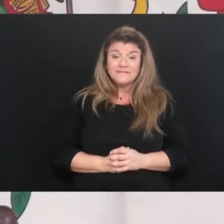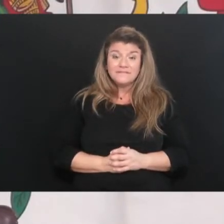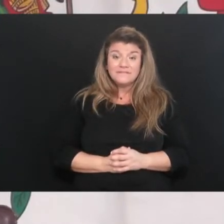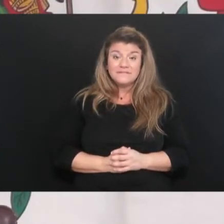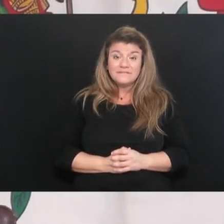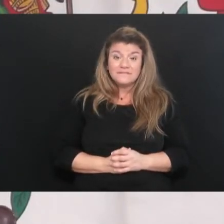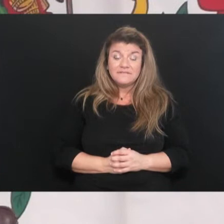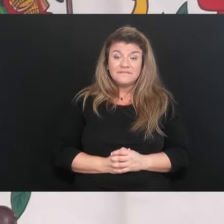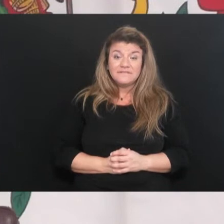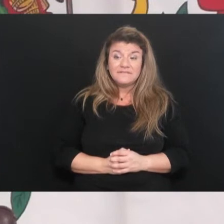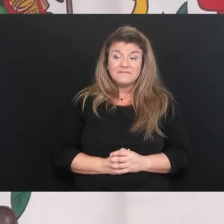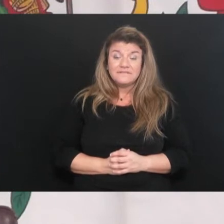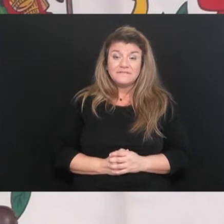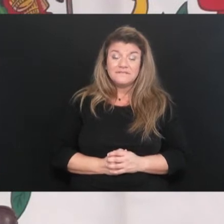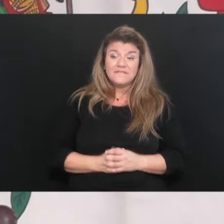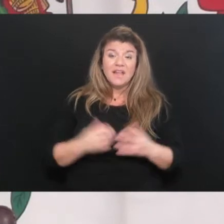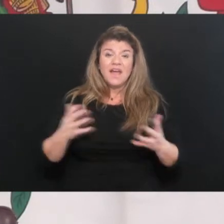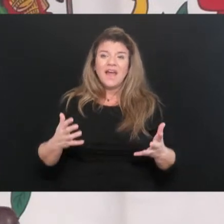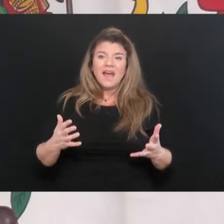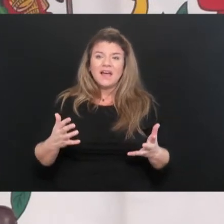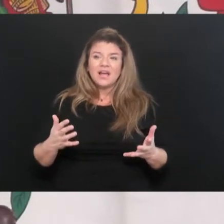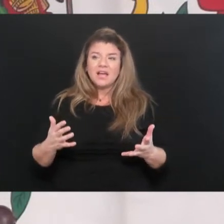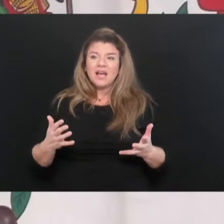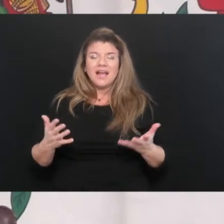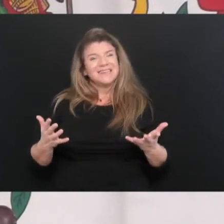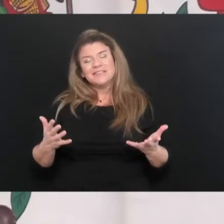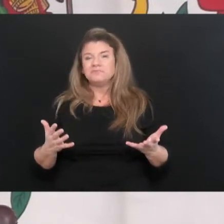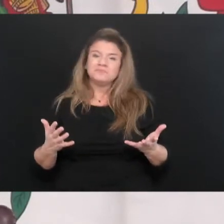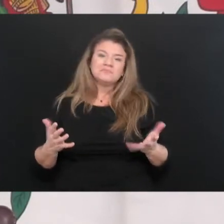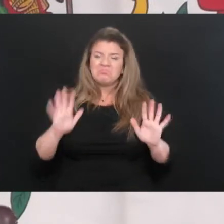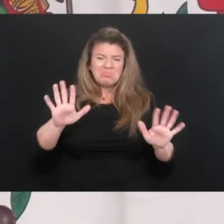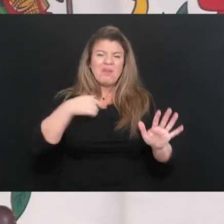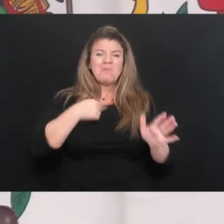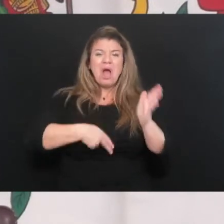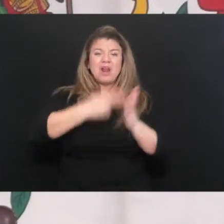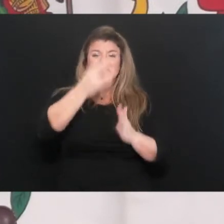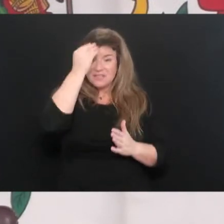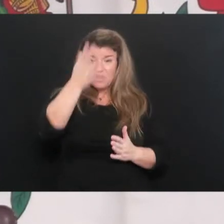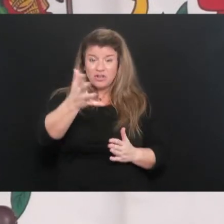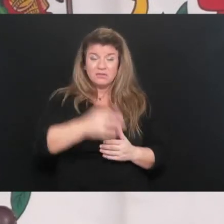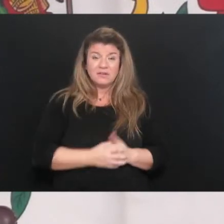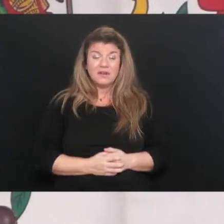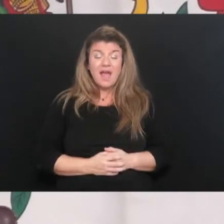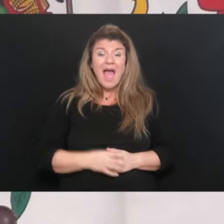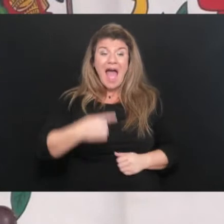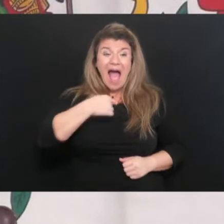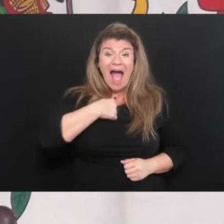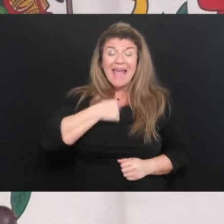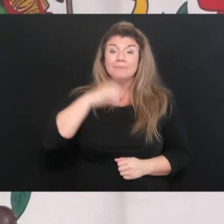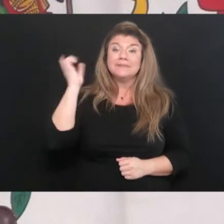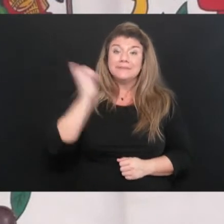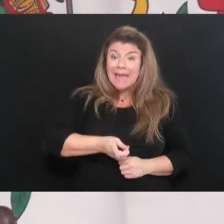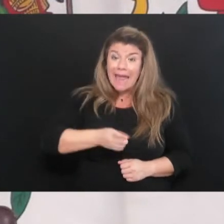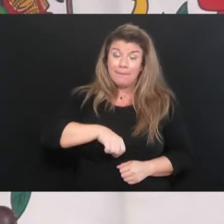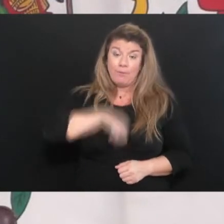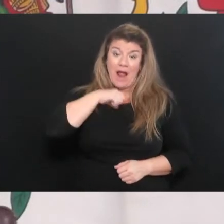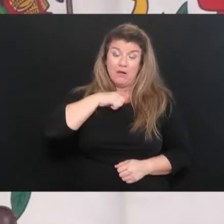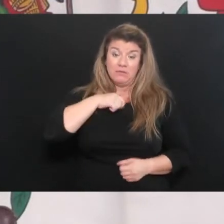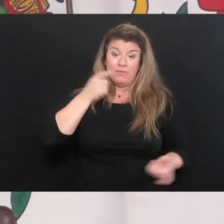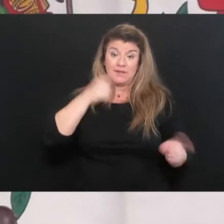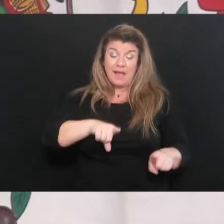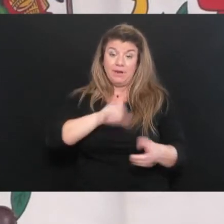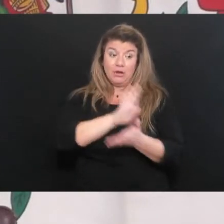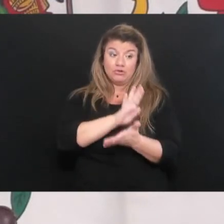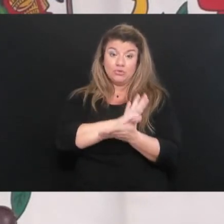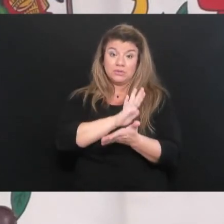I hate to say it, but no, I don't hate to say it. I can tell you, I am damn proud of what's going on in our